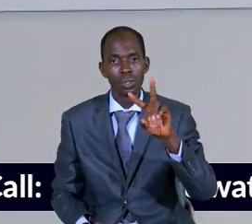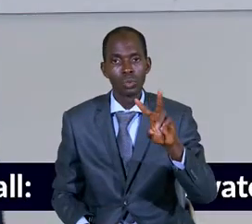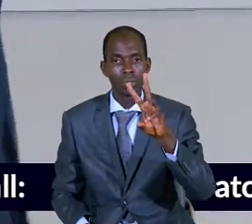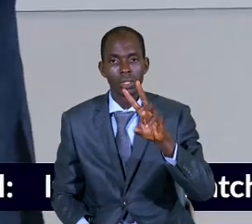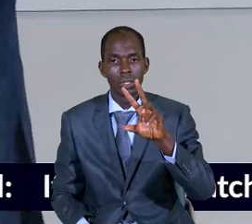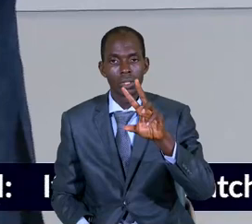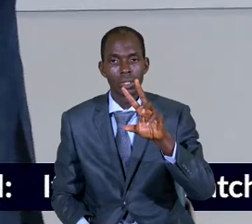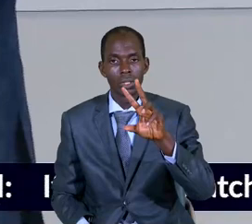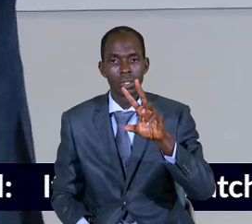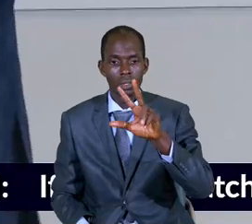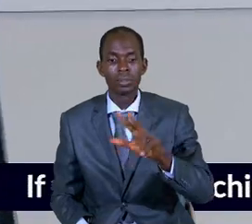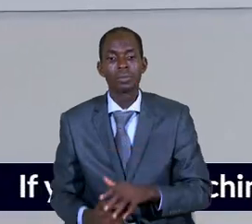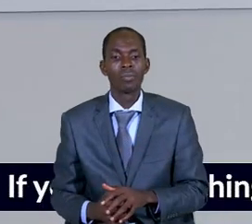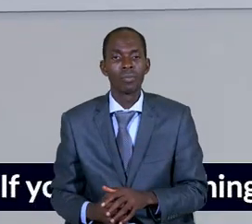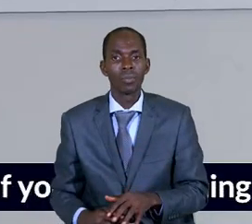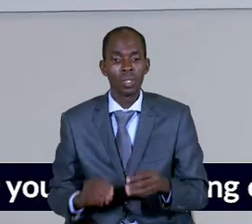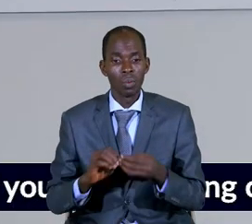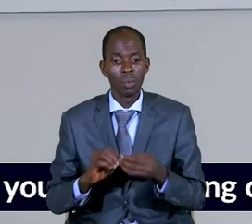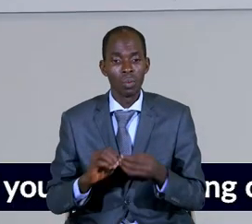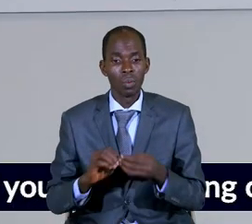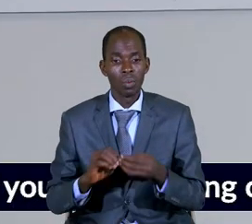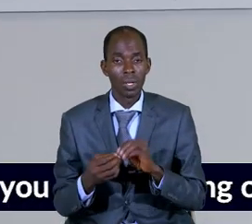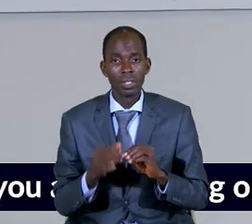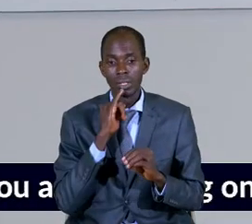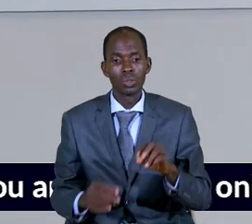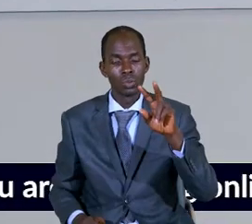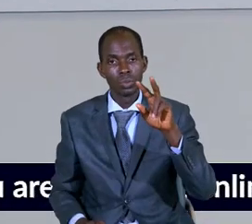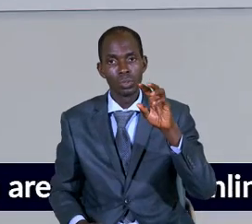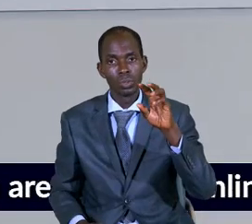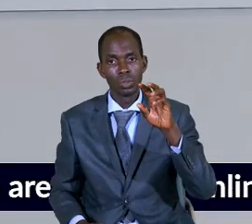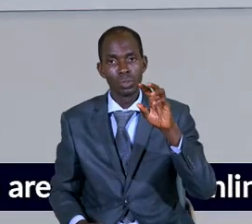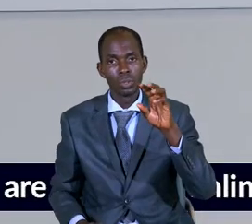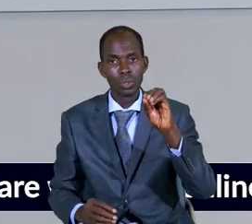091-544-49263. Again, the number is